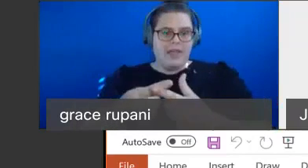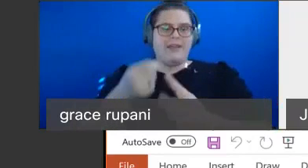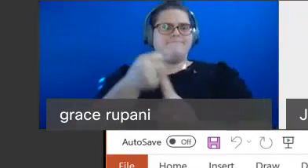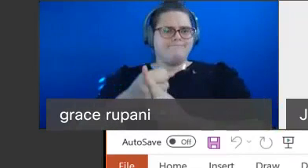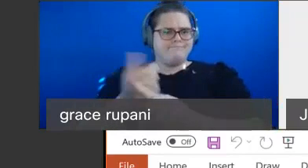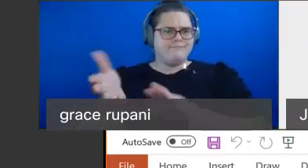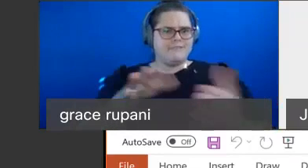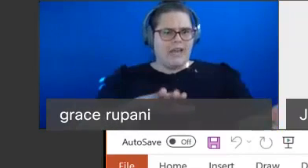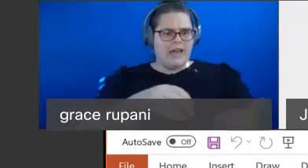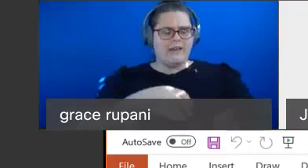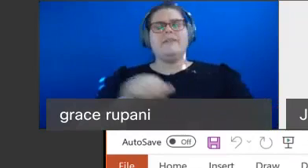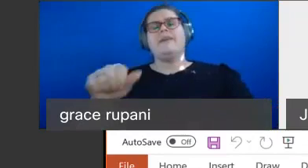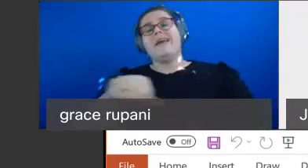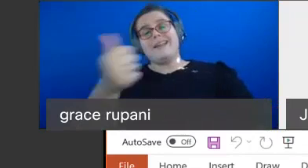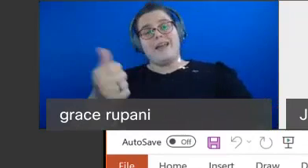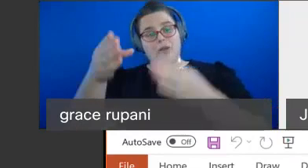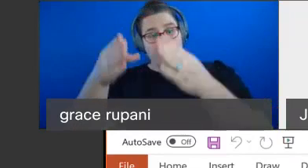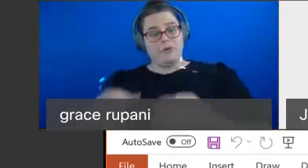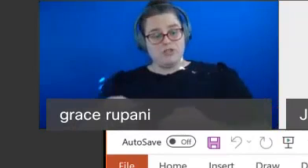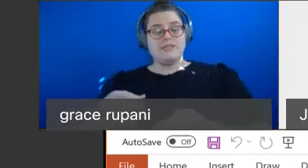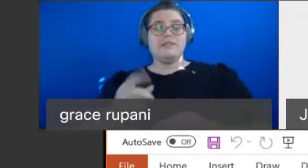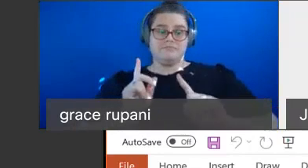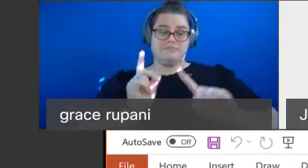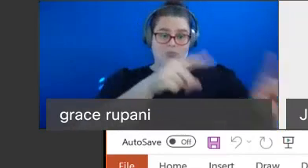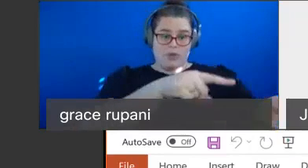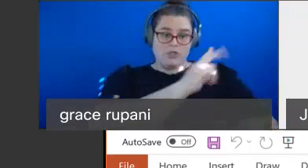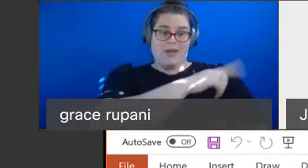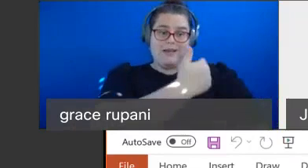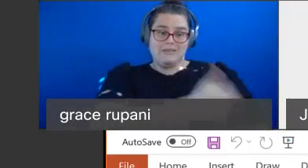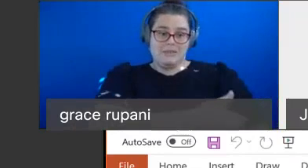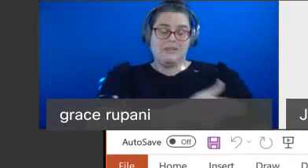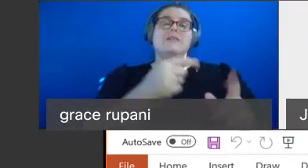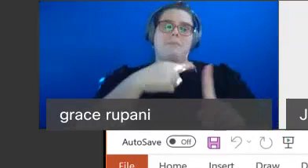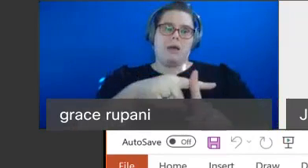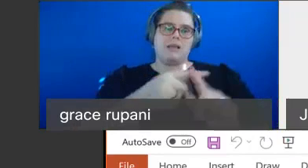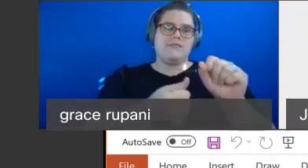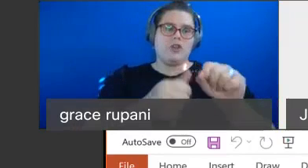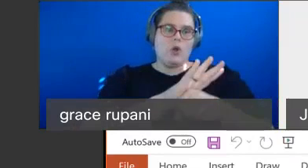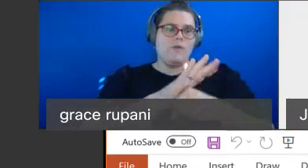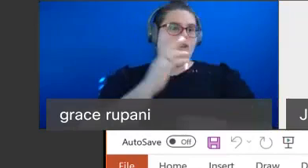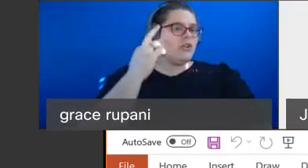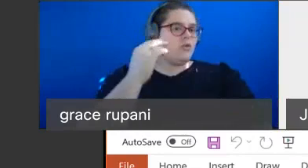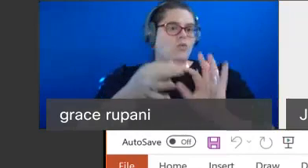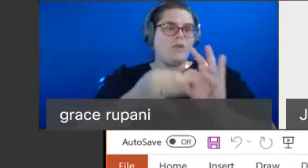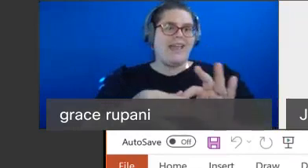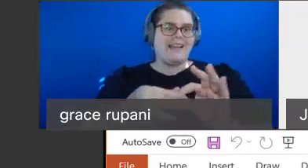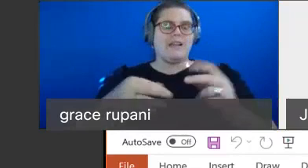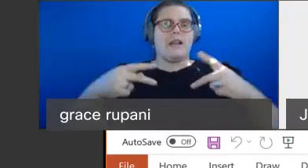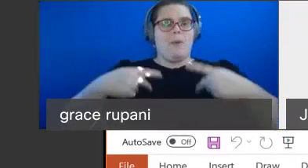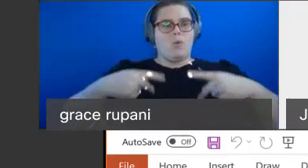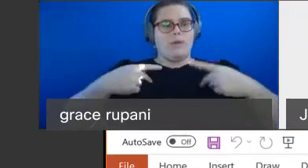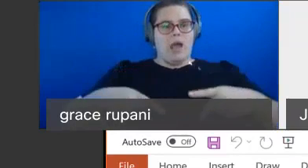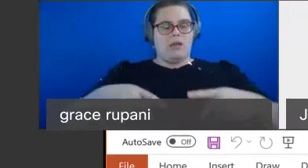Another person was admitted to the hospital with COVID-related pneumonia and died during